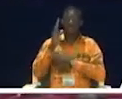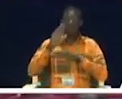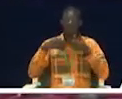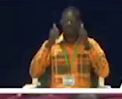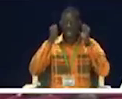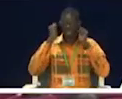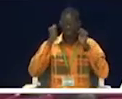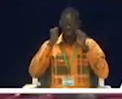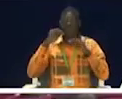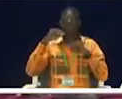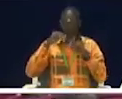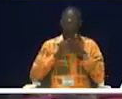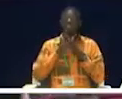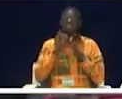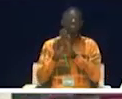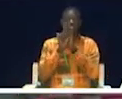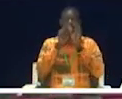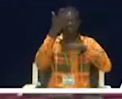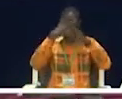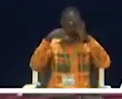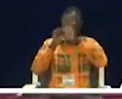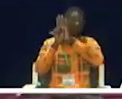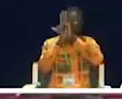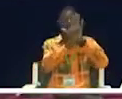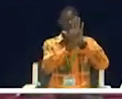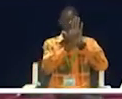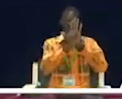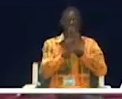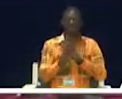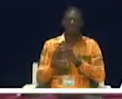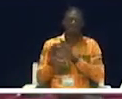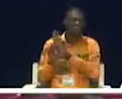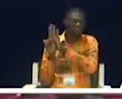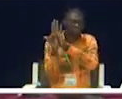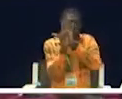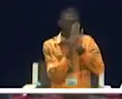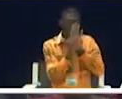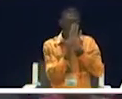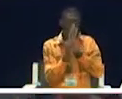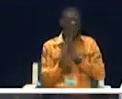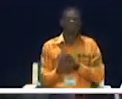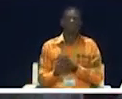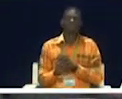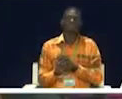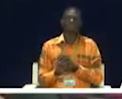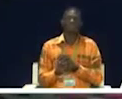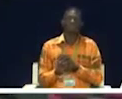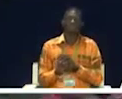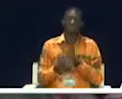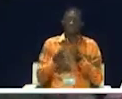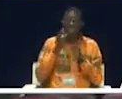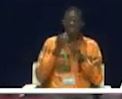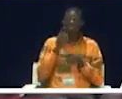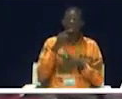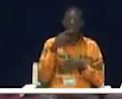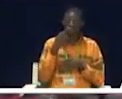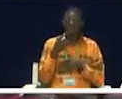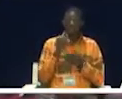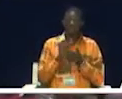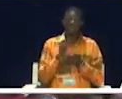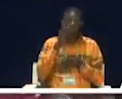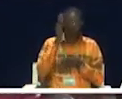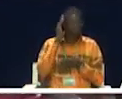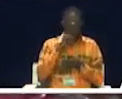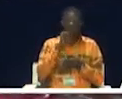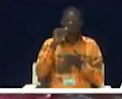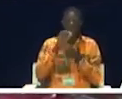admission, it's a sign. Somebody say sign. Somebody say sign. If you were told you will not marry